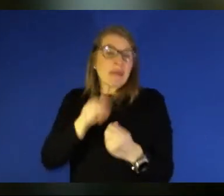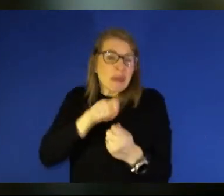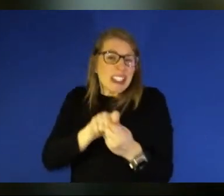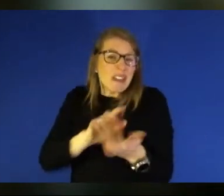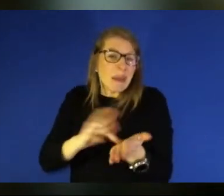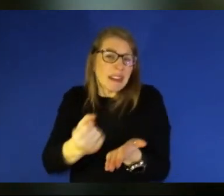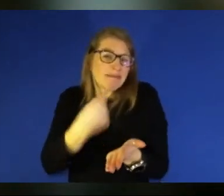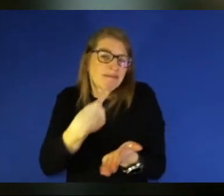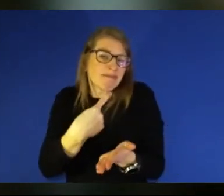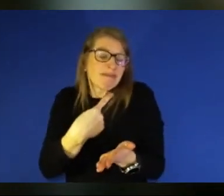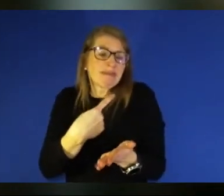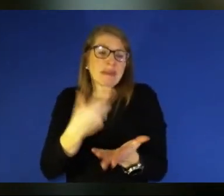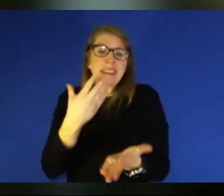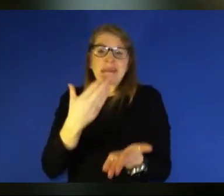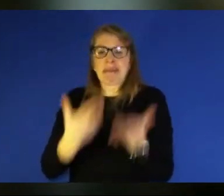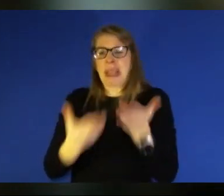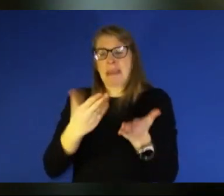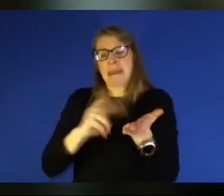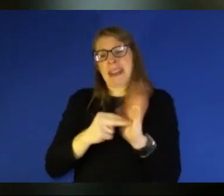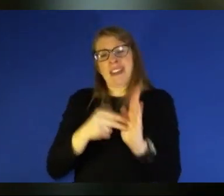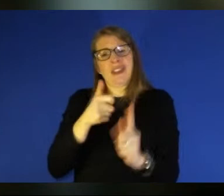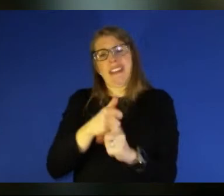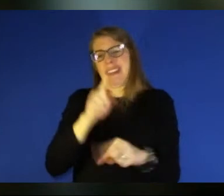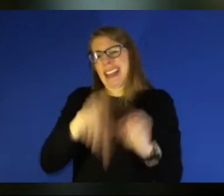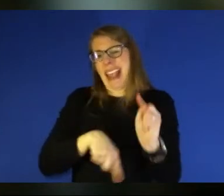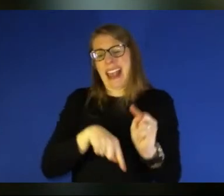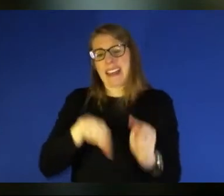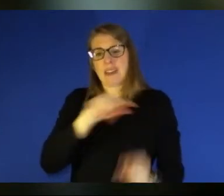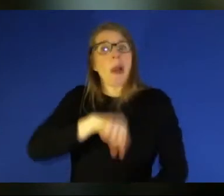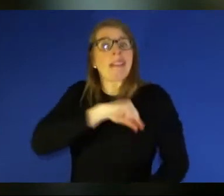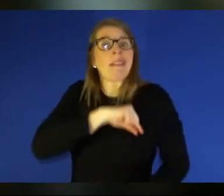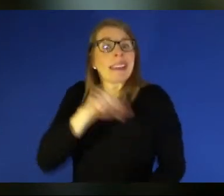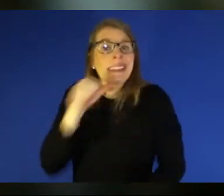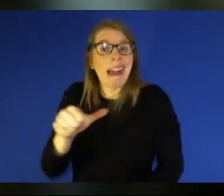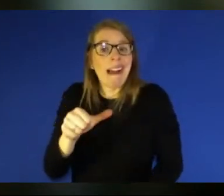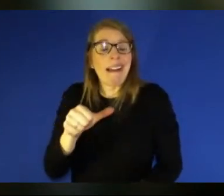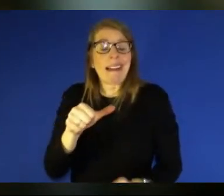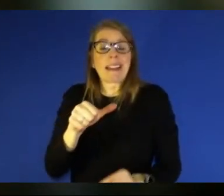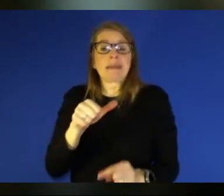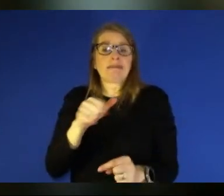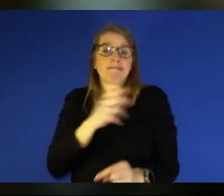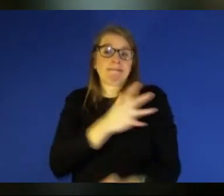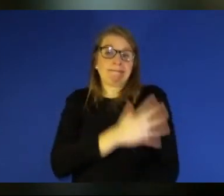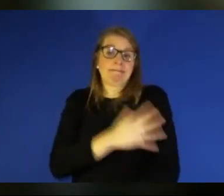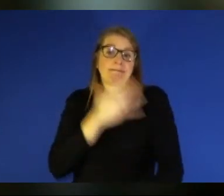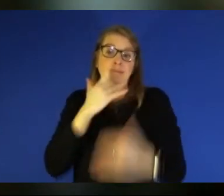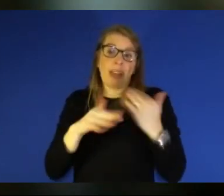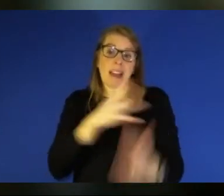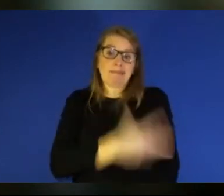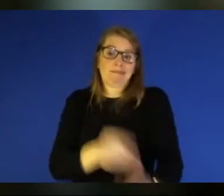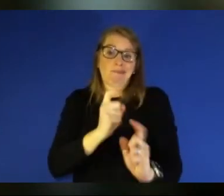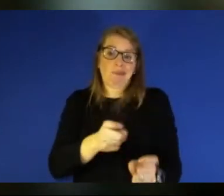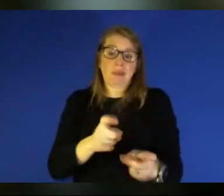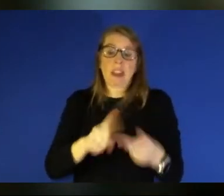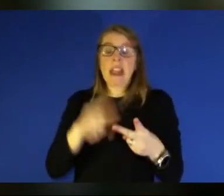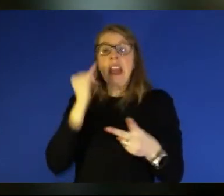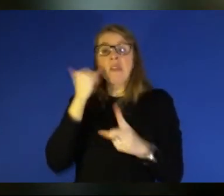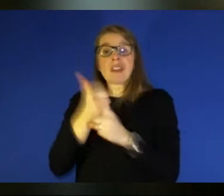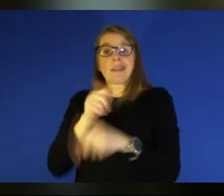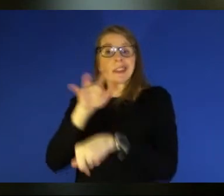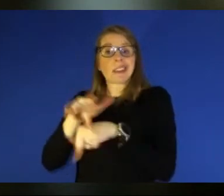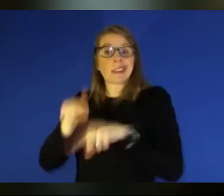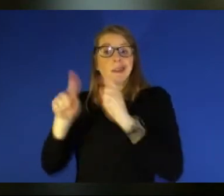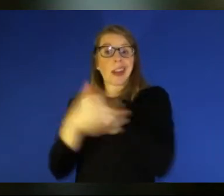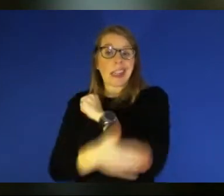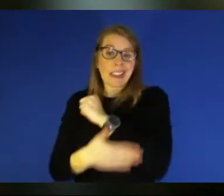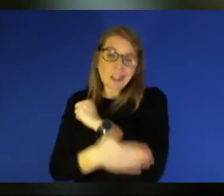If you've traveled out of country recently, that could defer you as well. There's a host